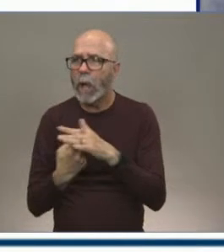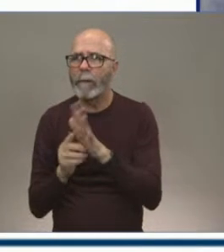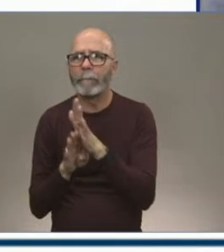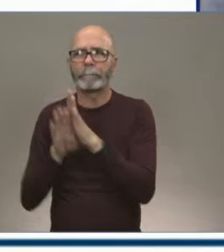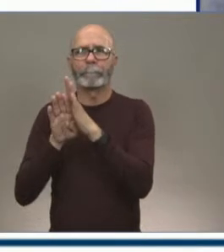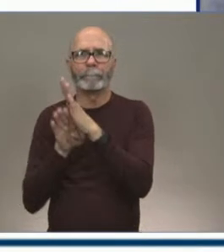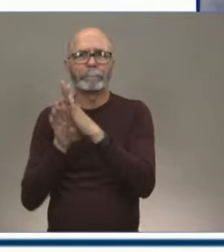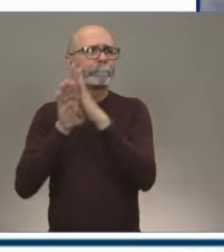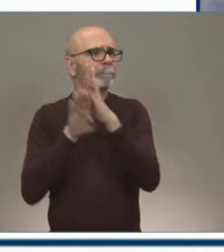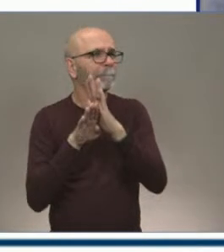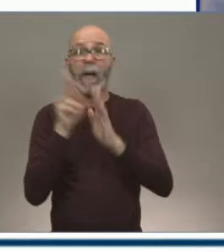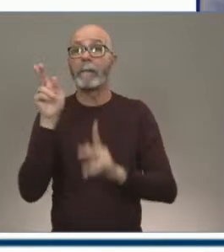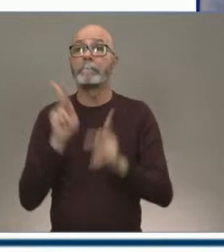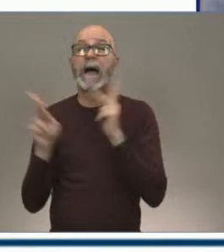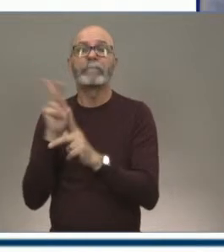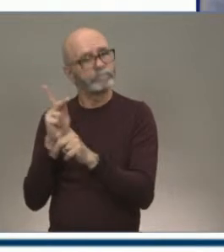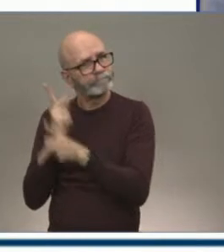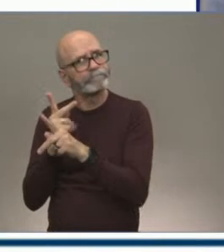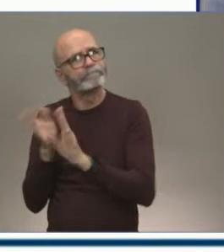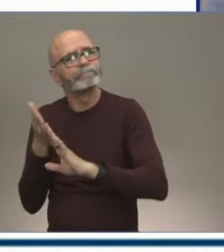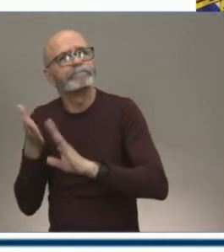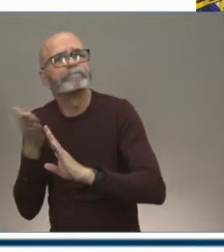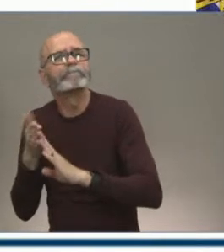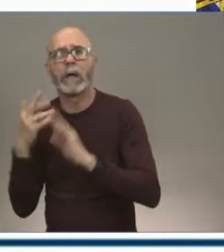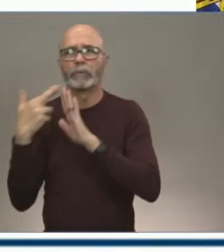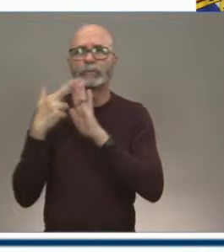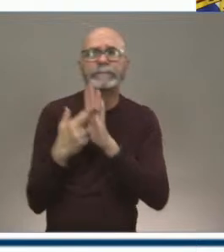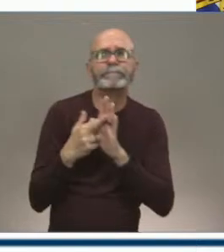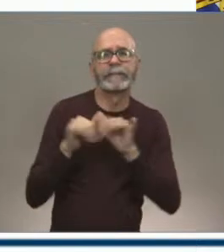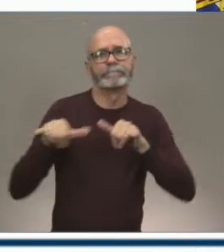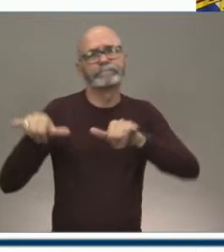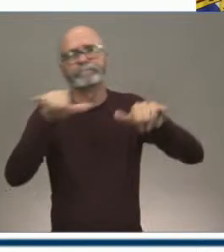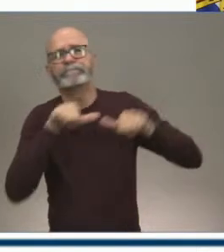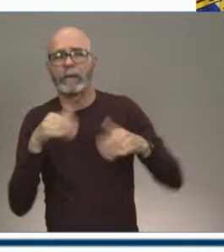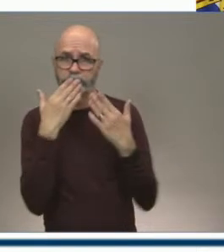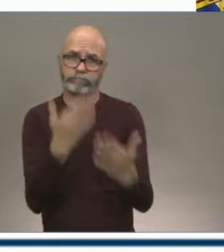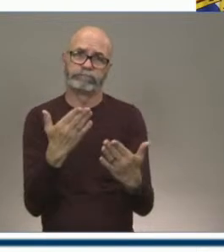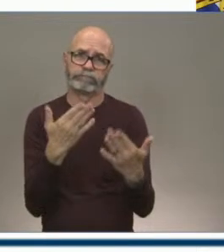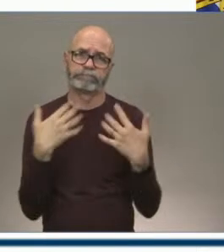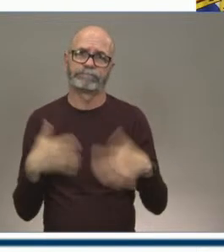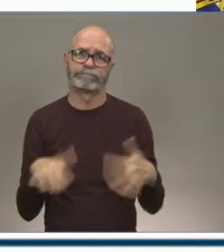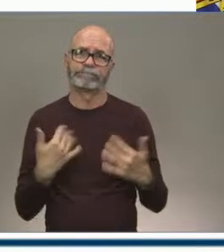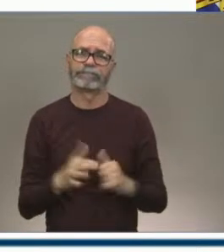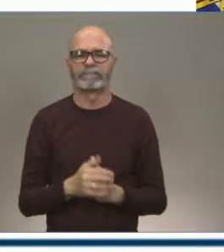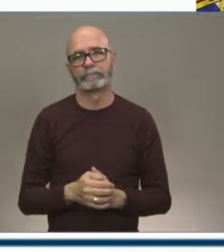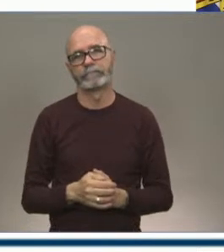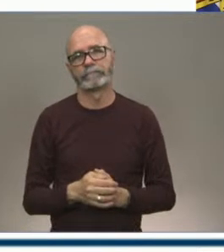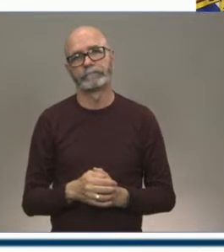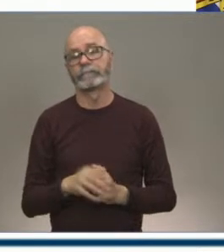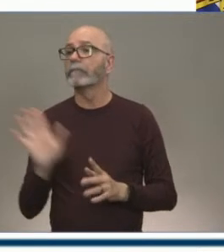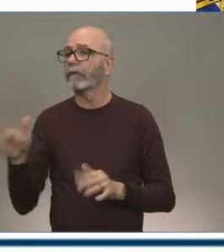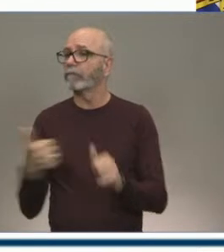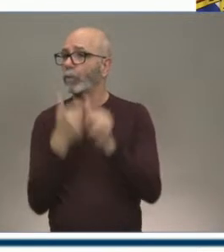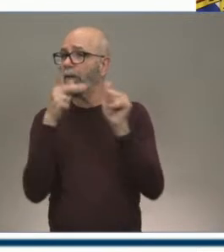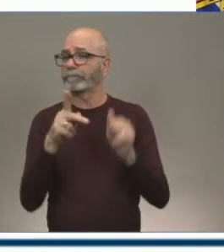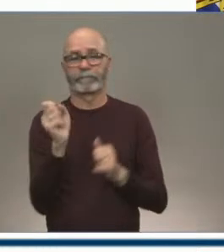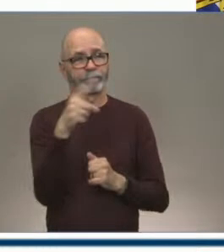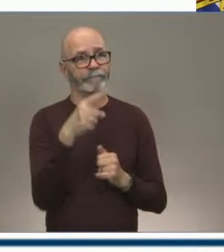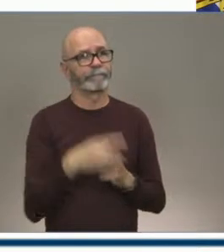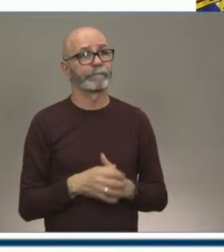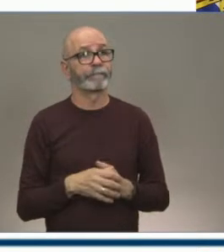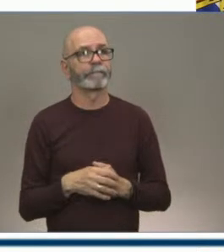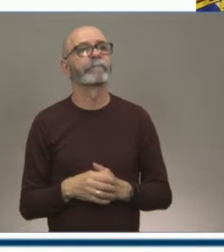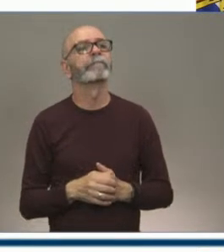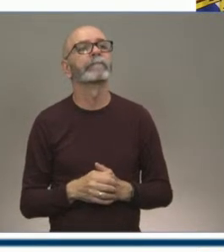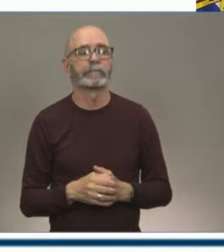continue to follow the public health protocols. Go ahead with your follow-up, Victoria. Thanks. And this question, I guess, is for Dr.